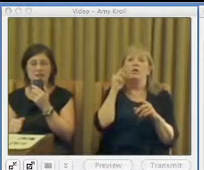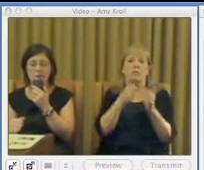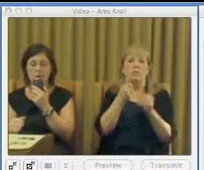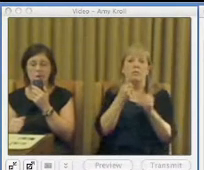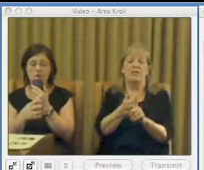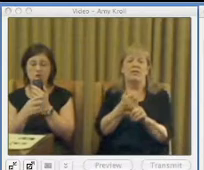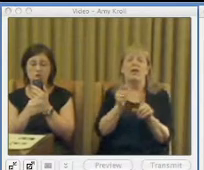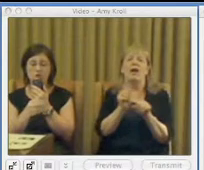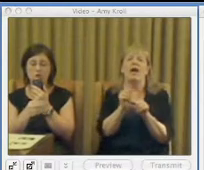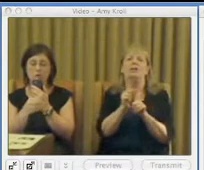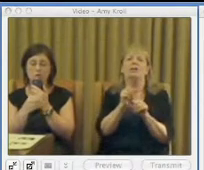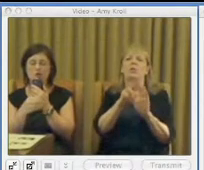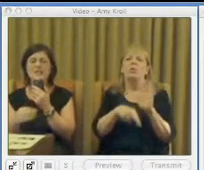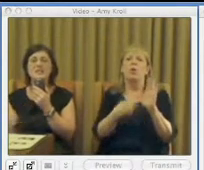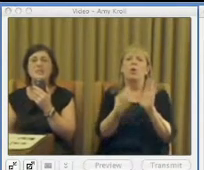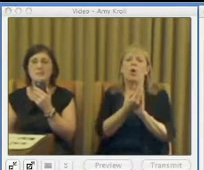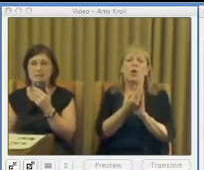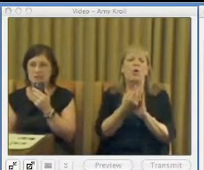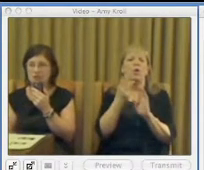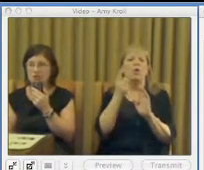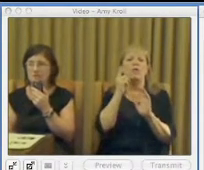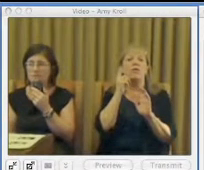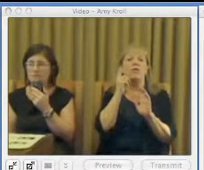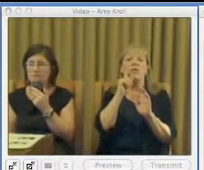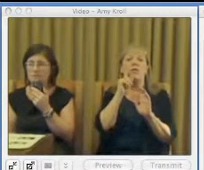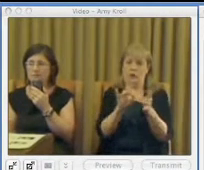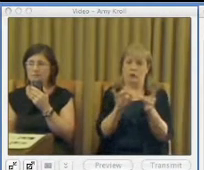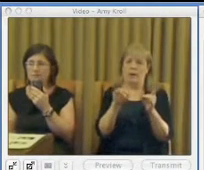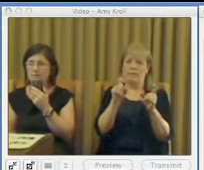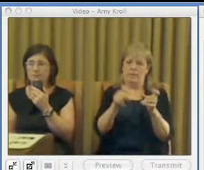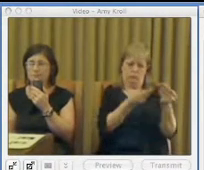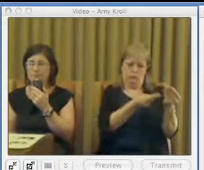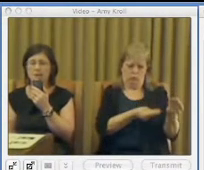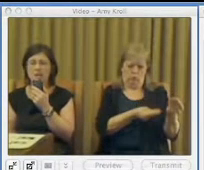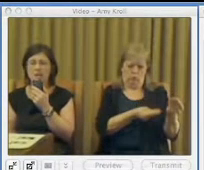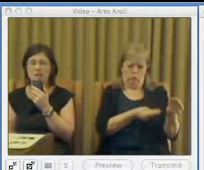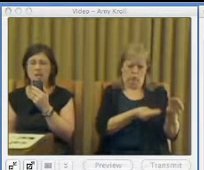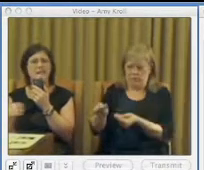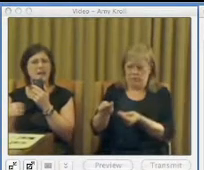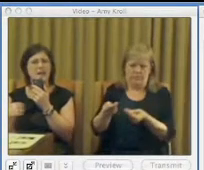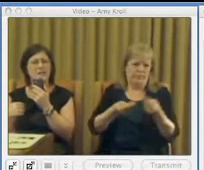They saw themselves having the role to transfer the message,